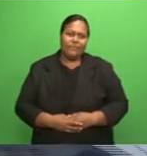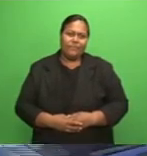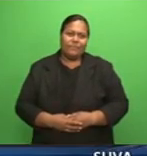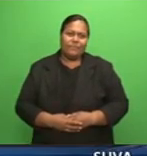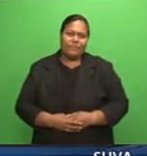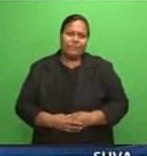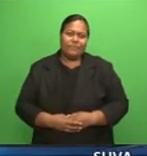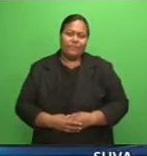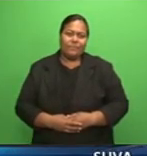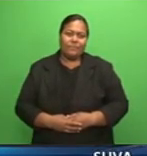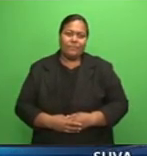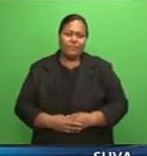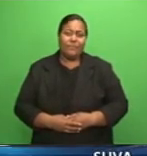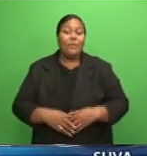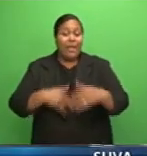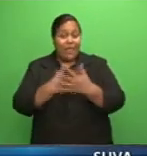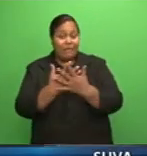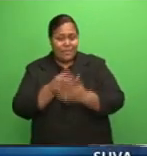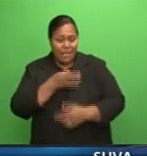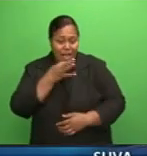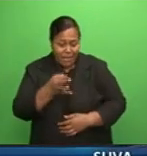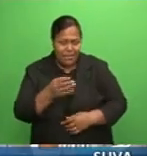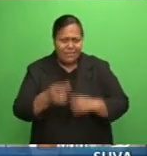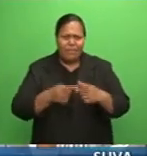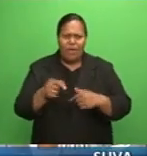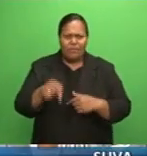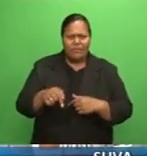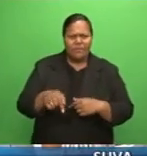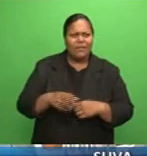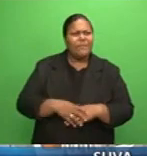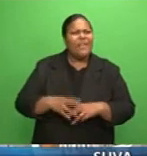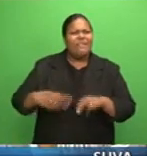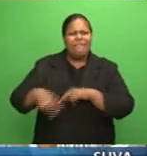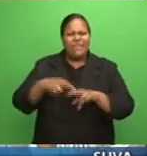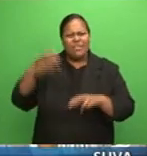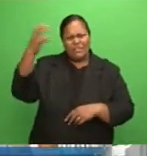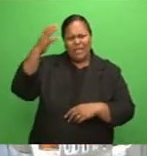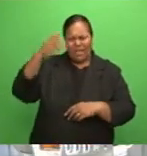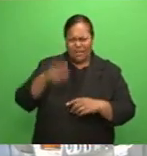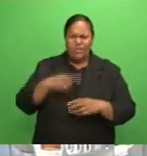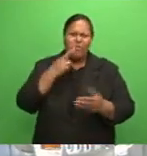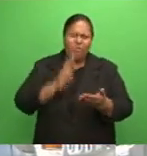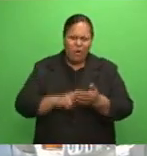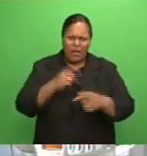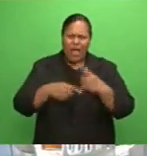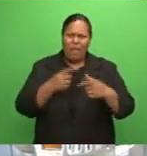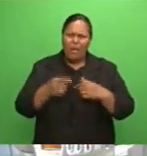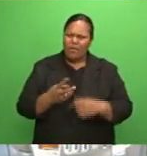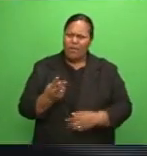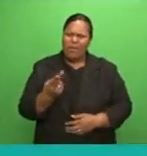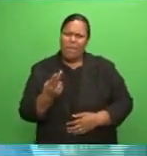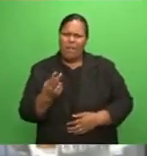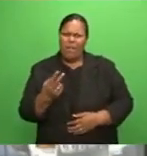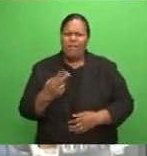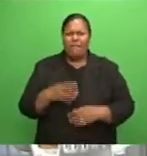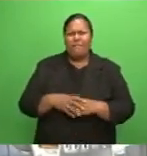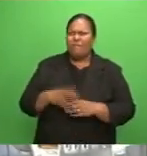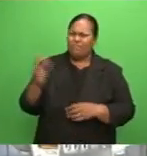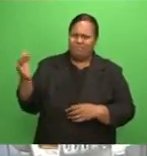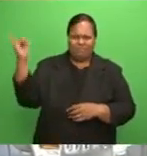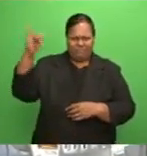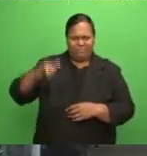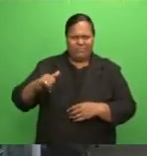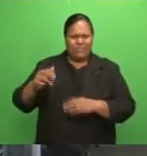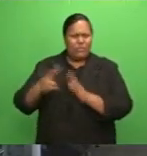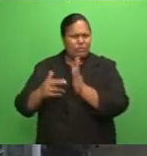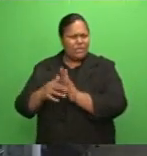by FBC News about a Fiji Sun report of a couple who returned from Auckland, New Zealand, and were released from quarantine 6 days